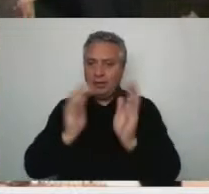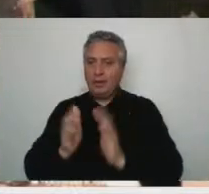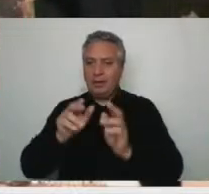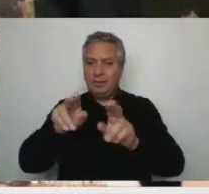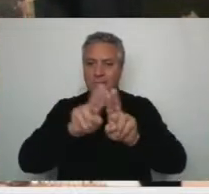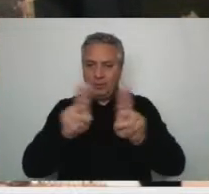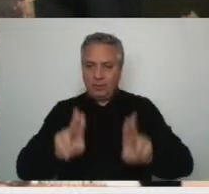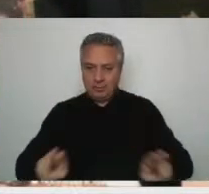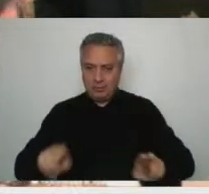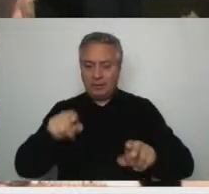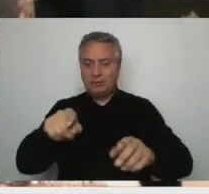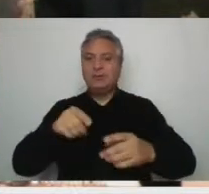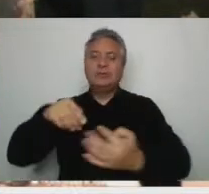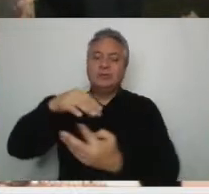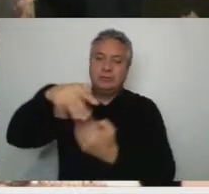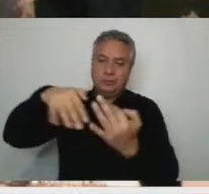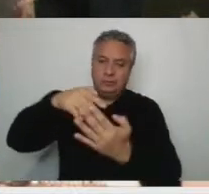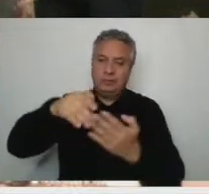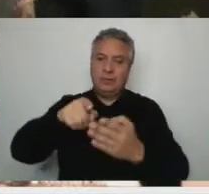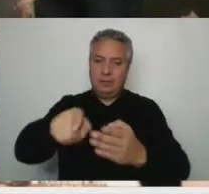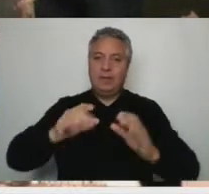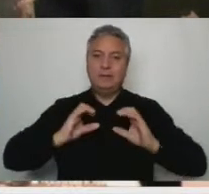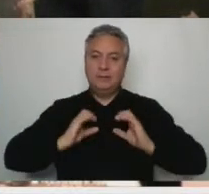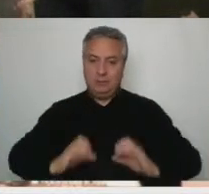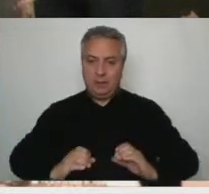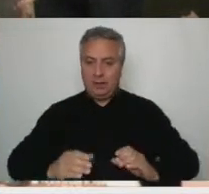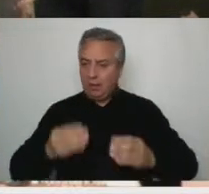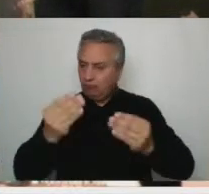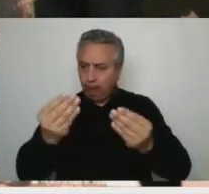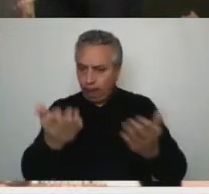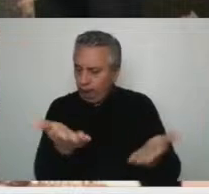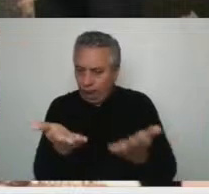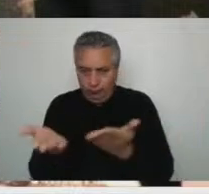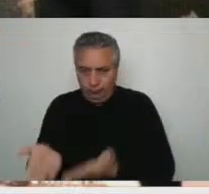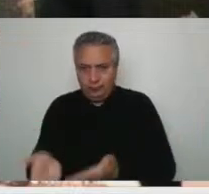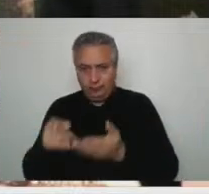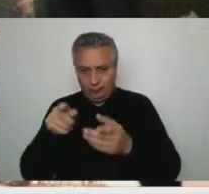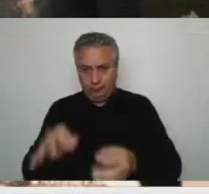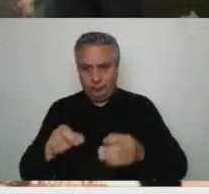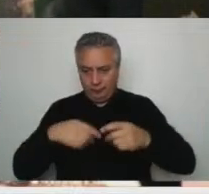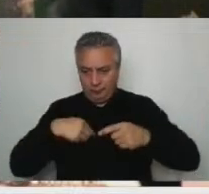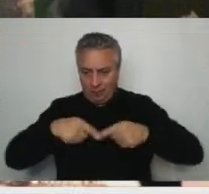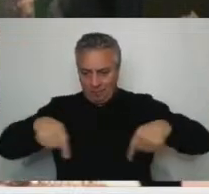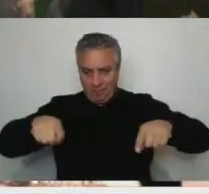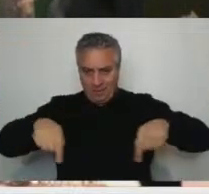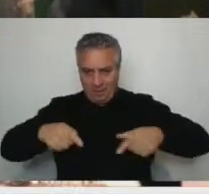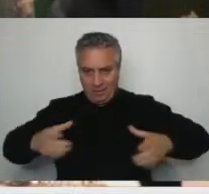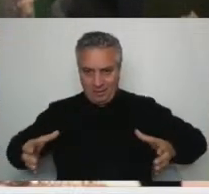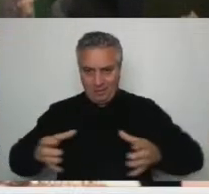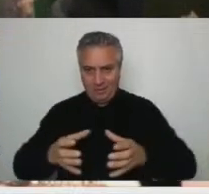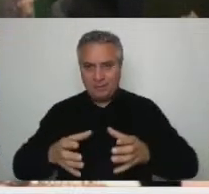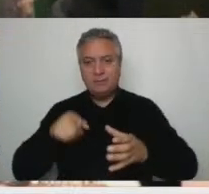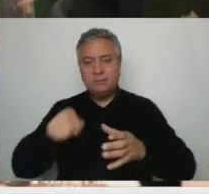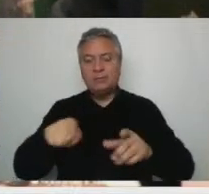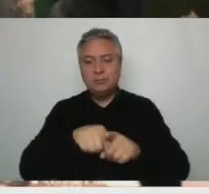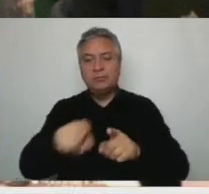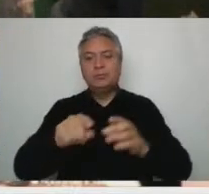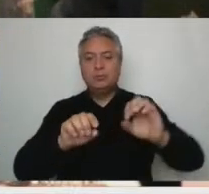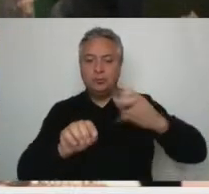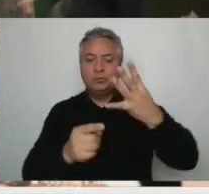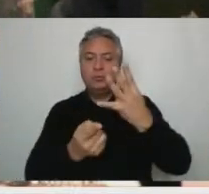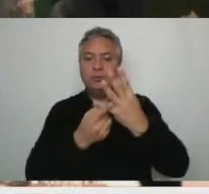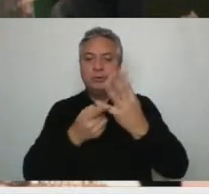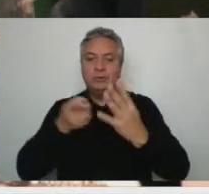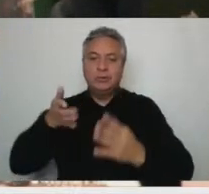civil society and other organizations. Welcome to this panel number 2, the